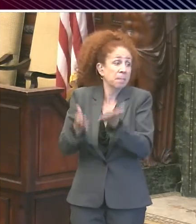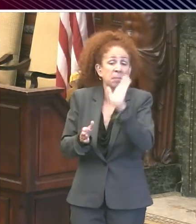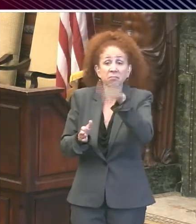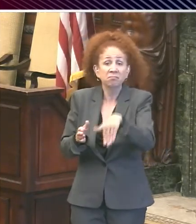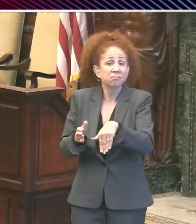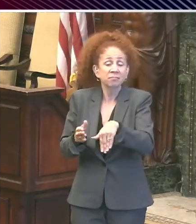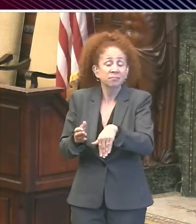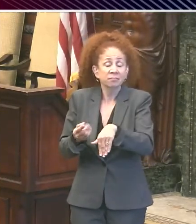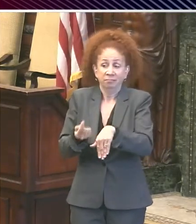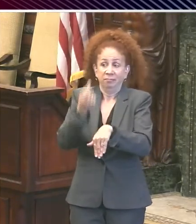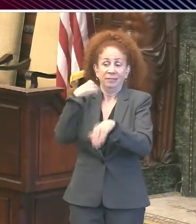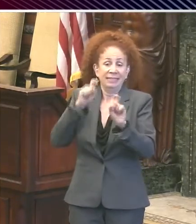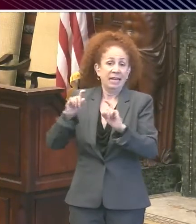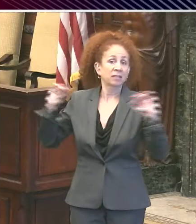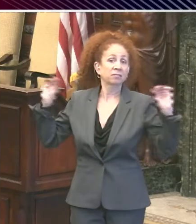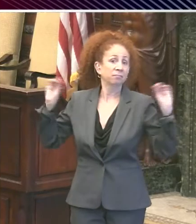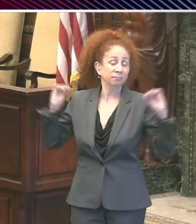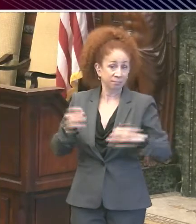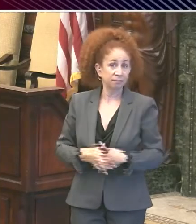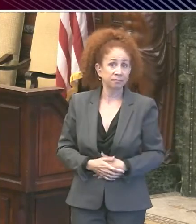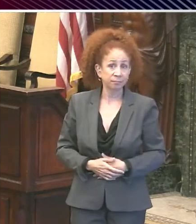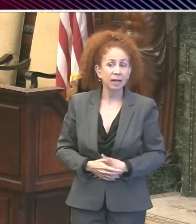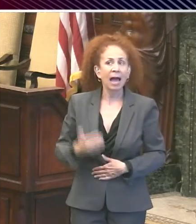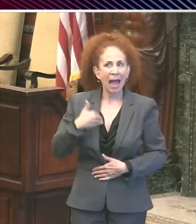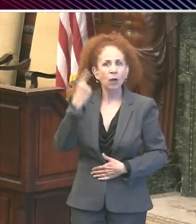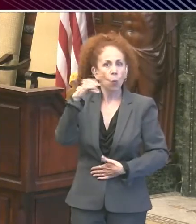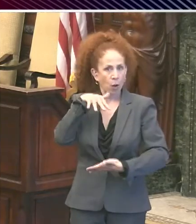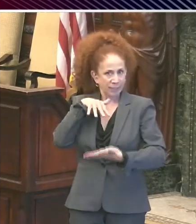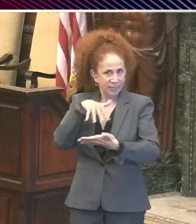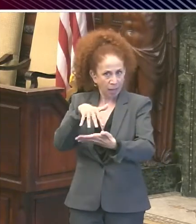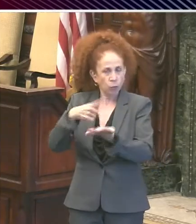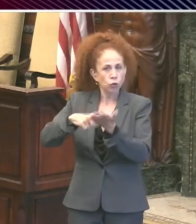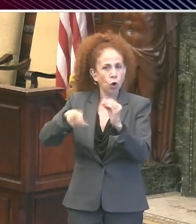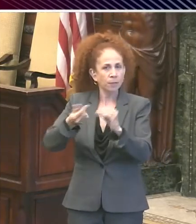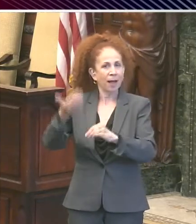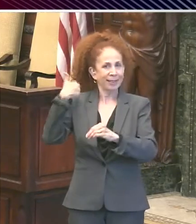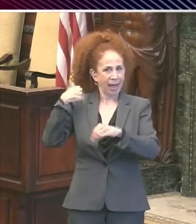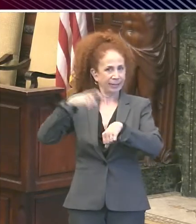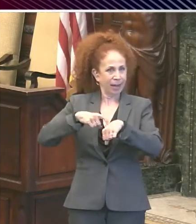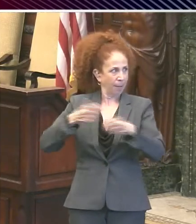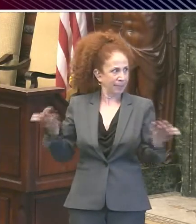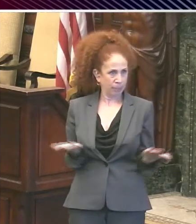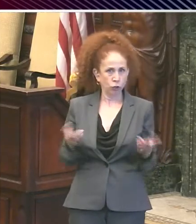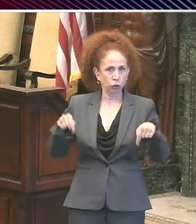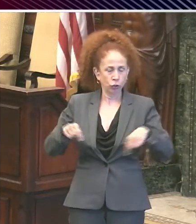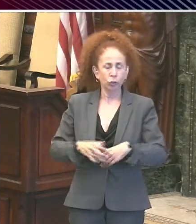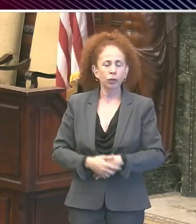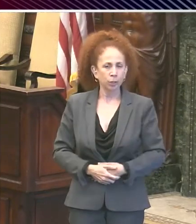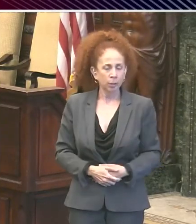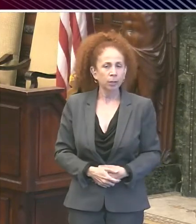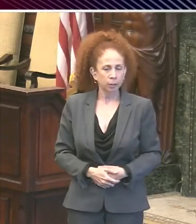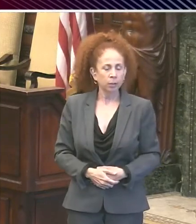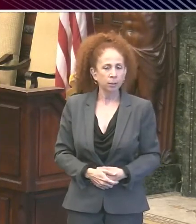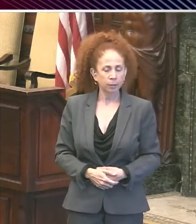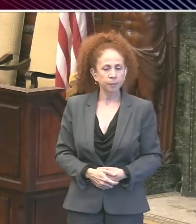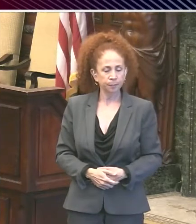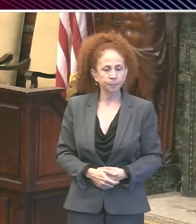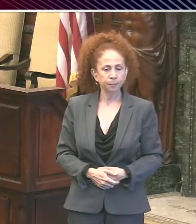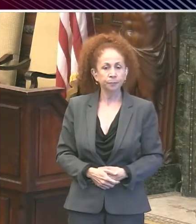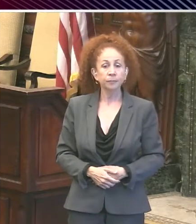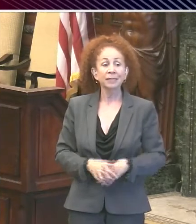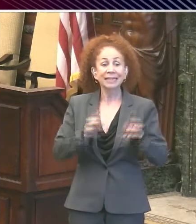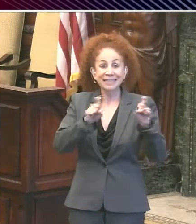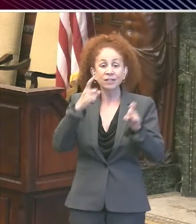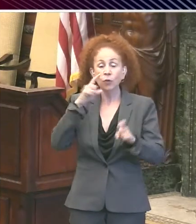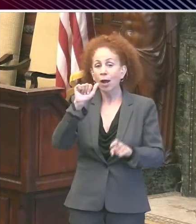go for testing. There was the study that we talked about in the last press conference where they tested